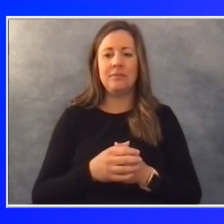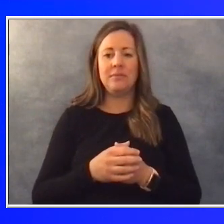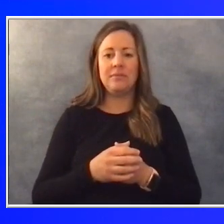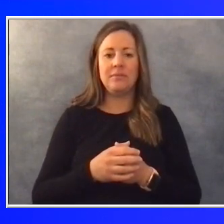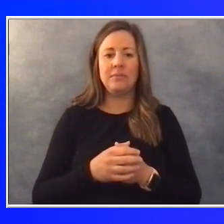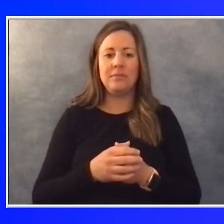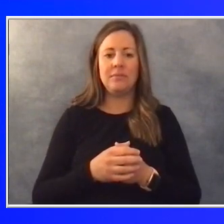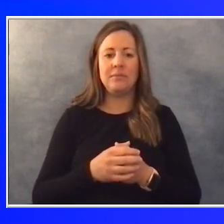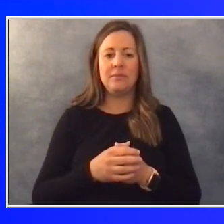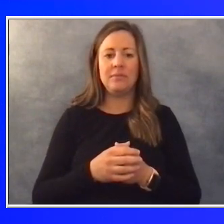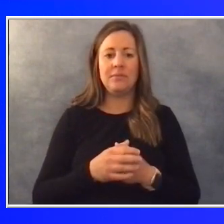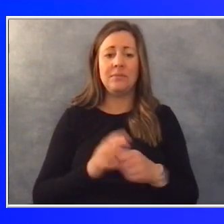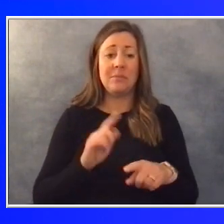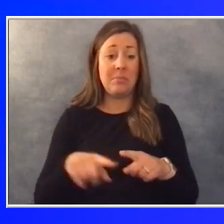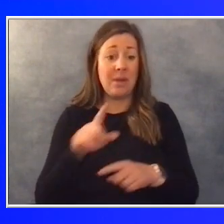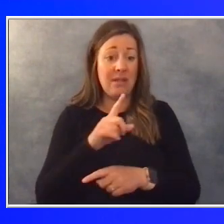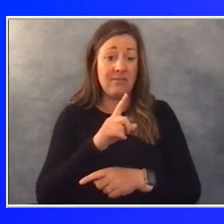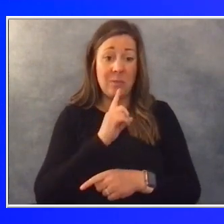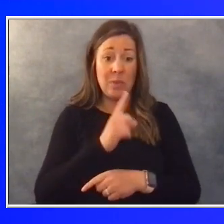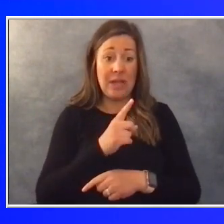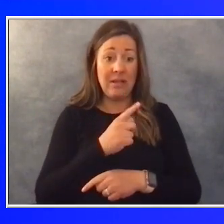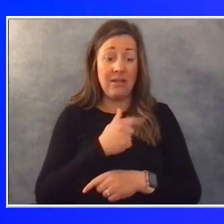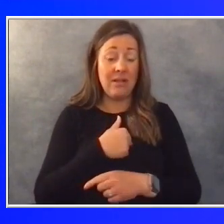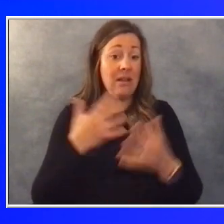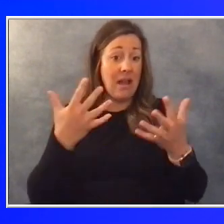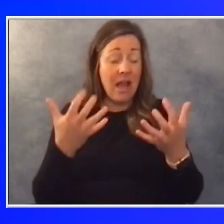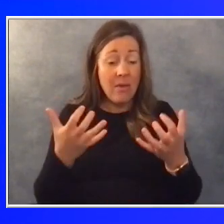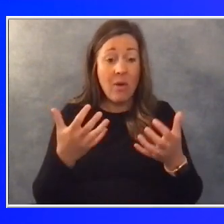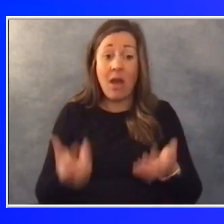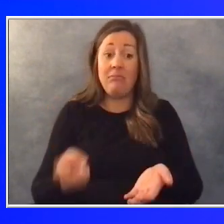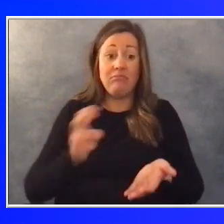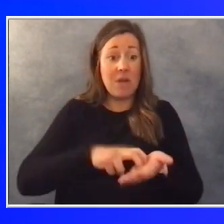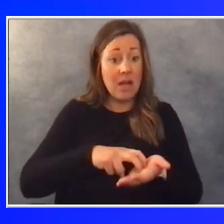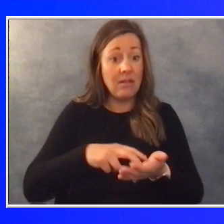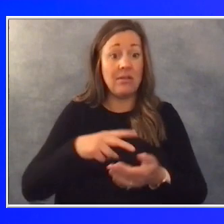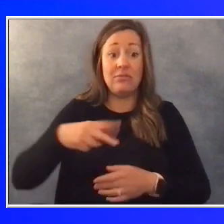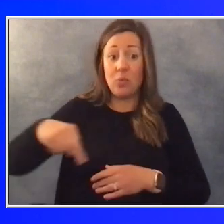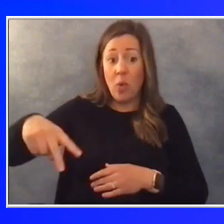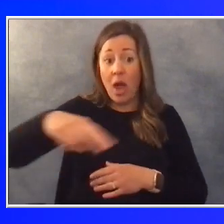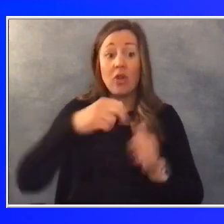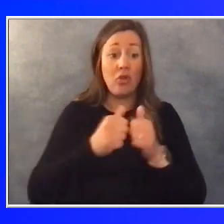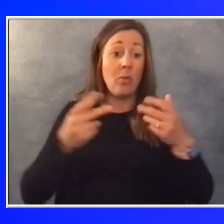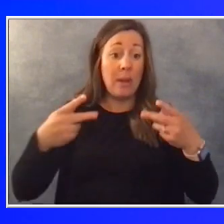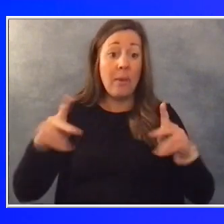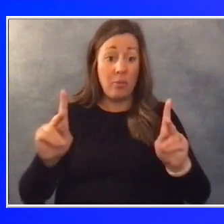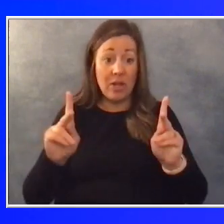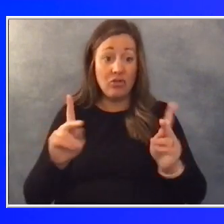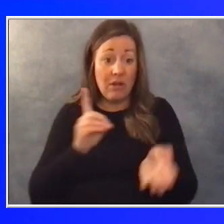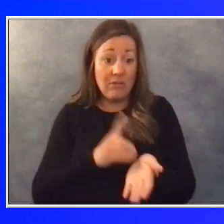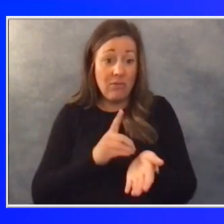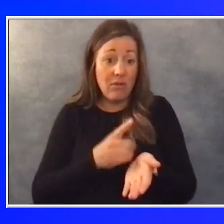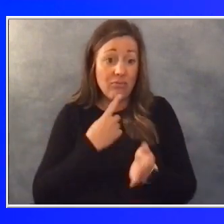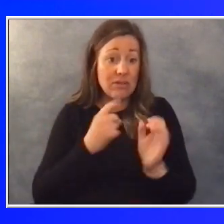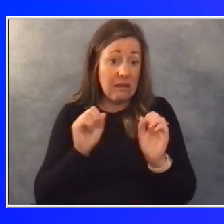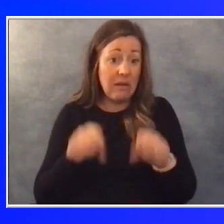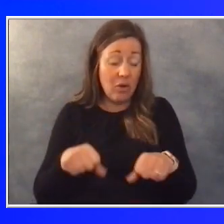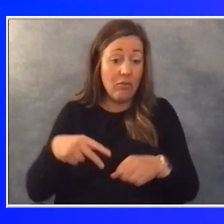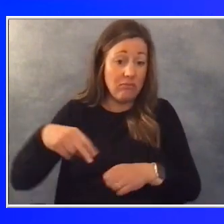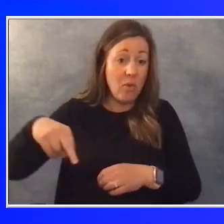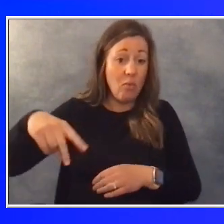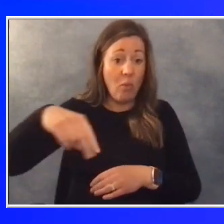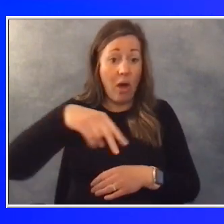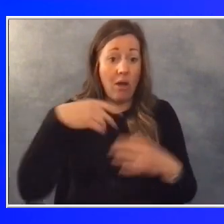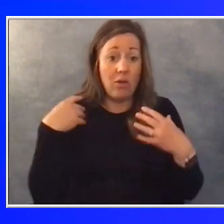this real desire to get up and walk, and so with permission, I was able to walk in the